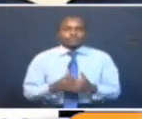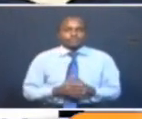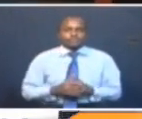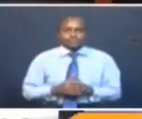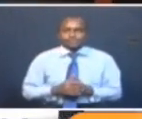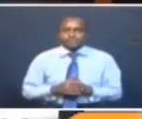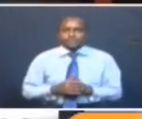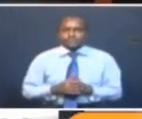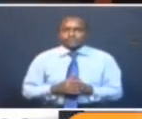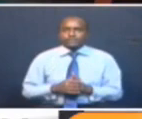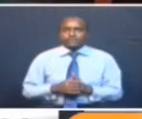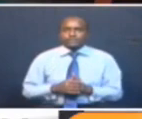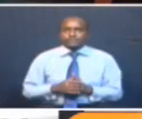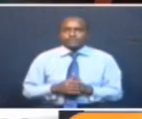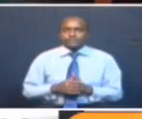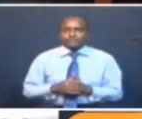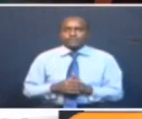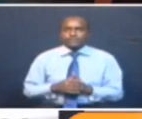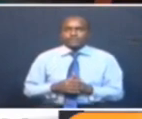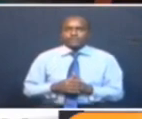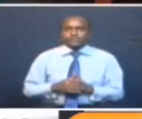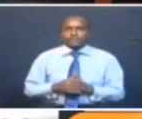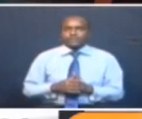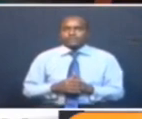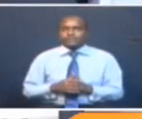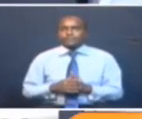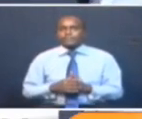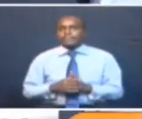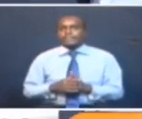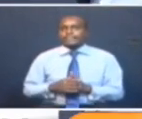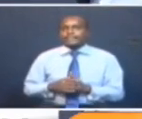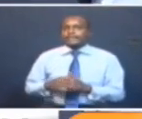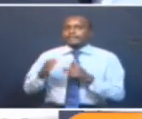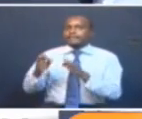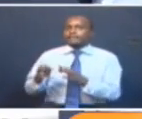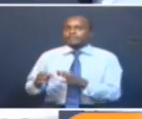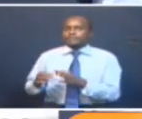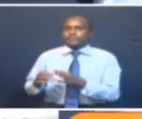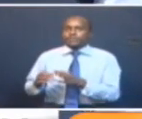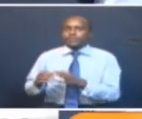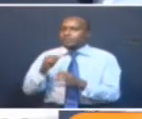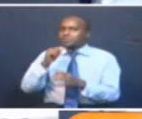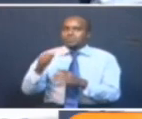If you weren't where you are, if you didn't have this huge conglomerate, Chandaria,